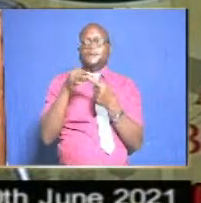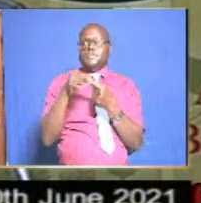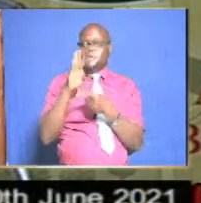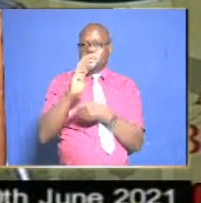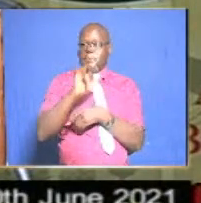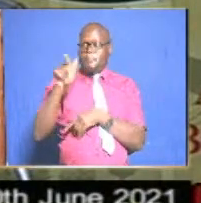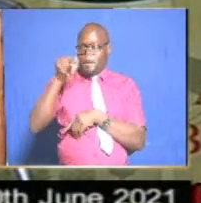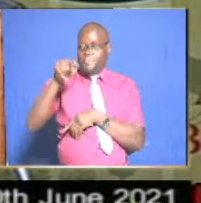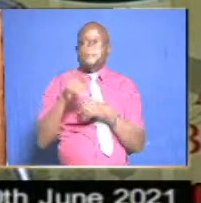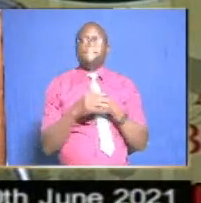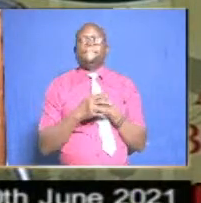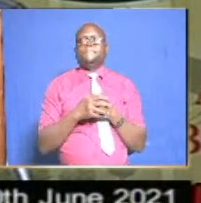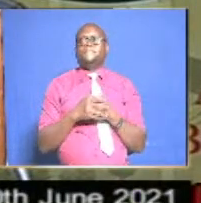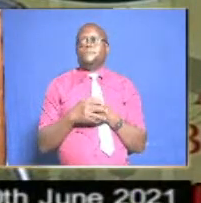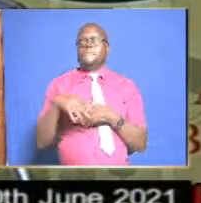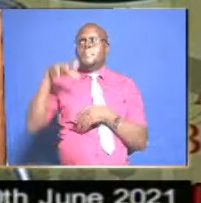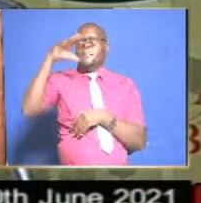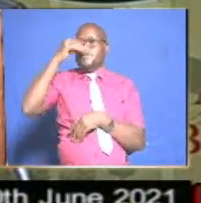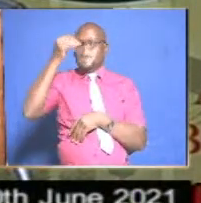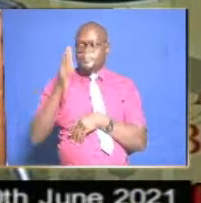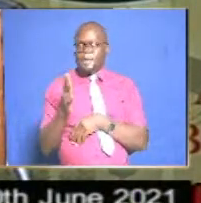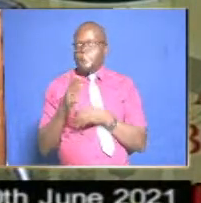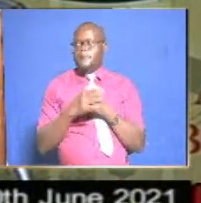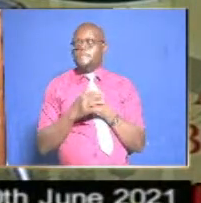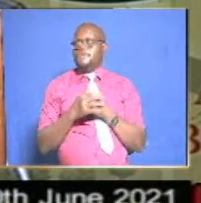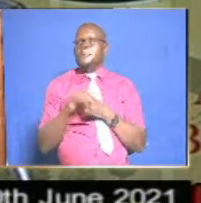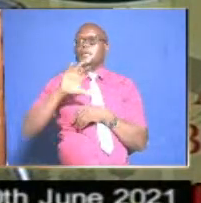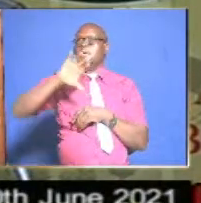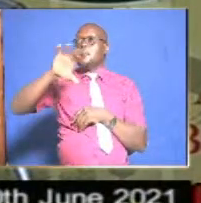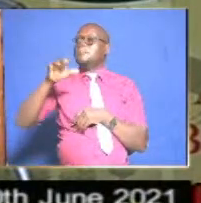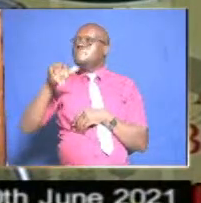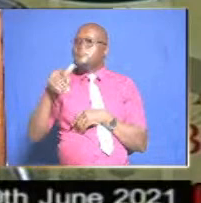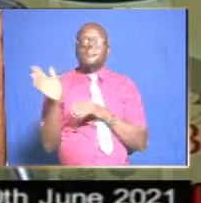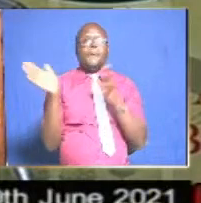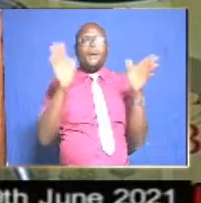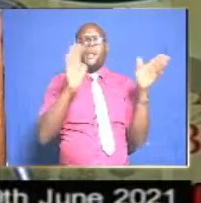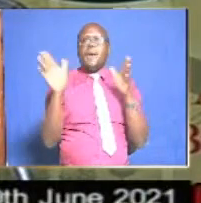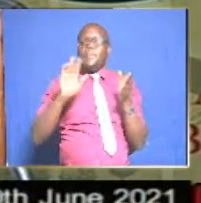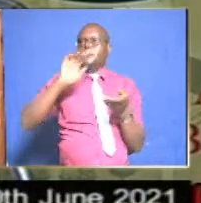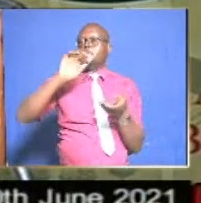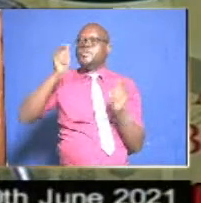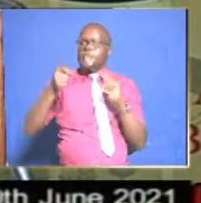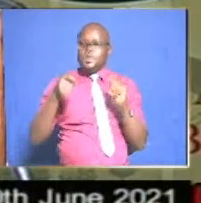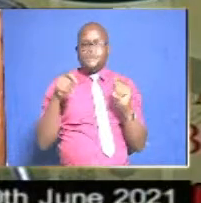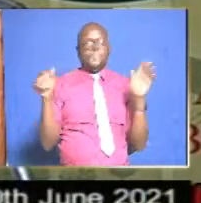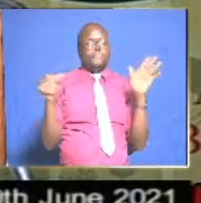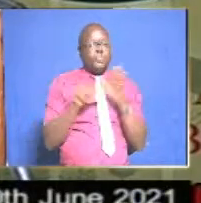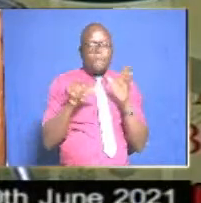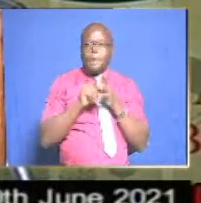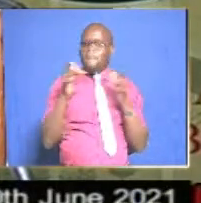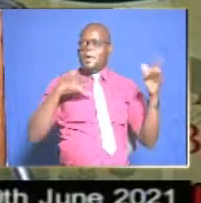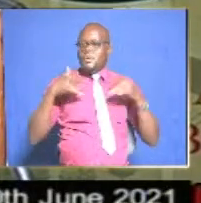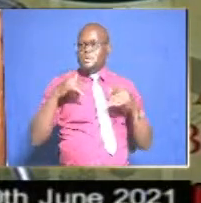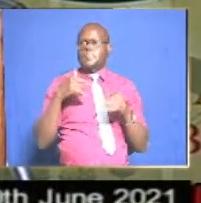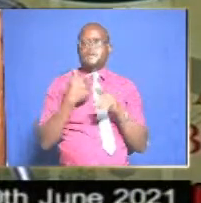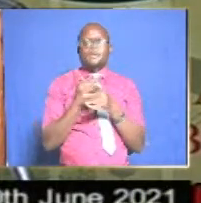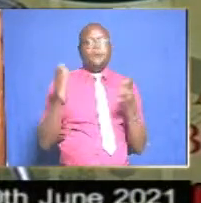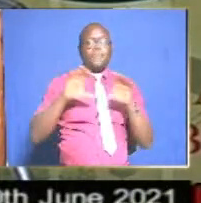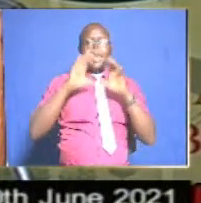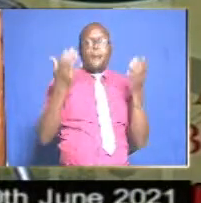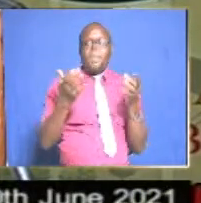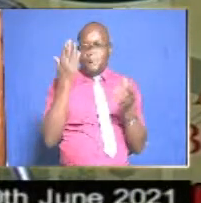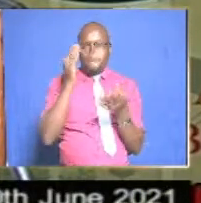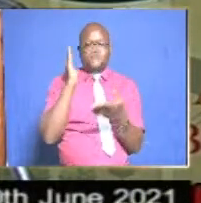bill. Mr. Speaker, climate change remains a key concern globally, given its adverse impact on